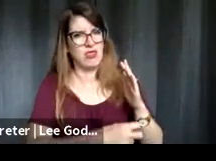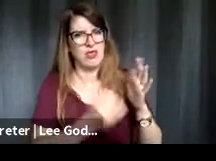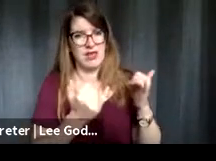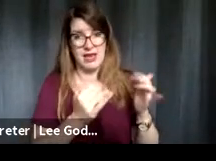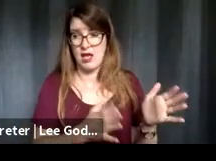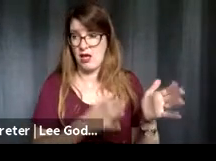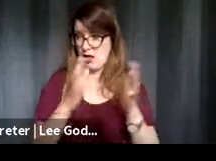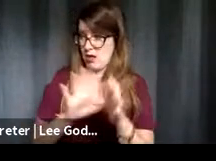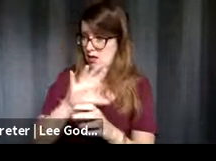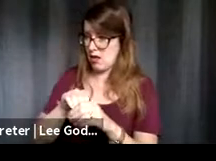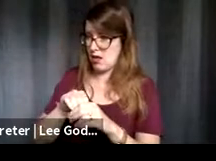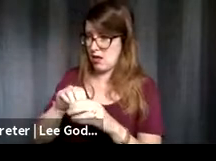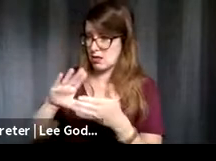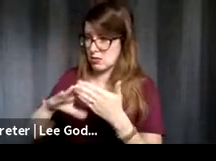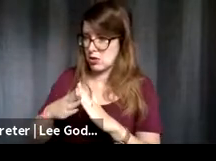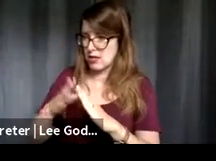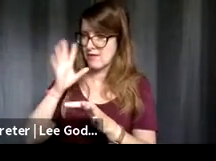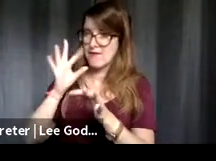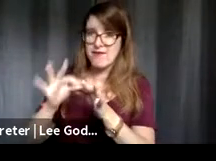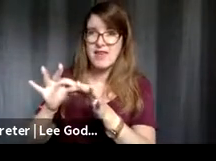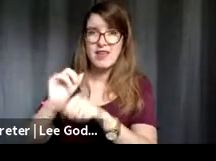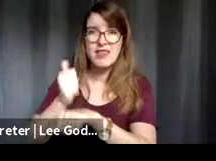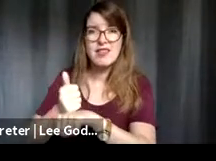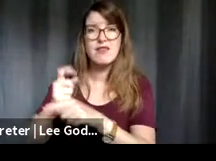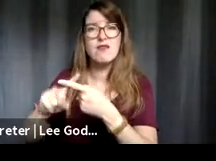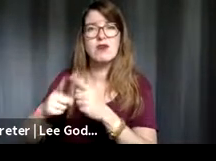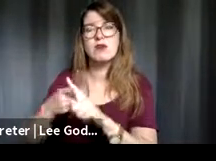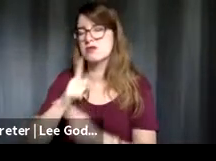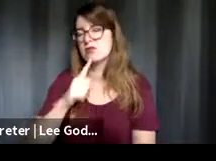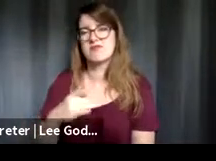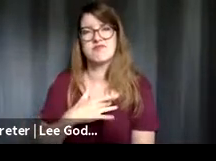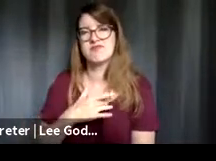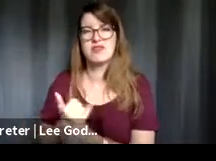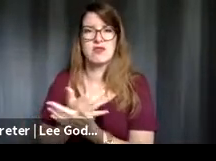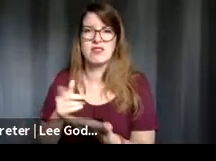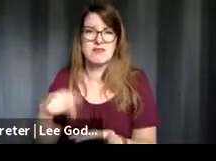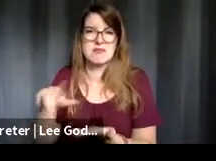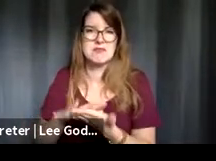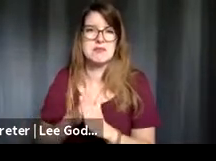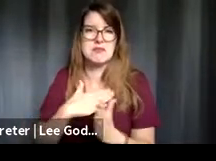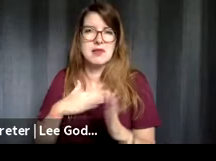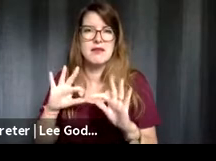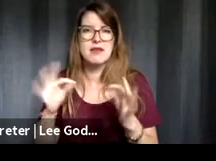community of faith-centered friends has been everything to me. They're my family.